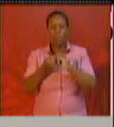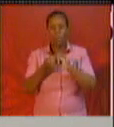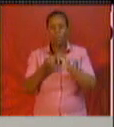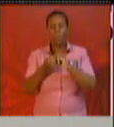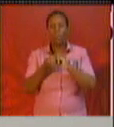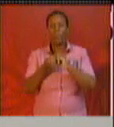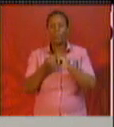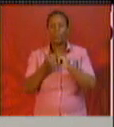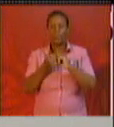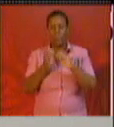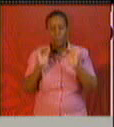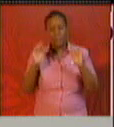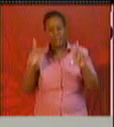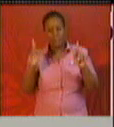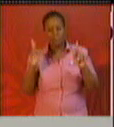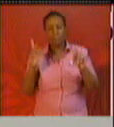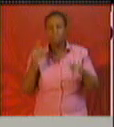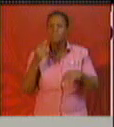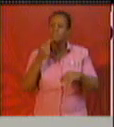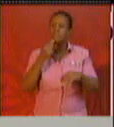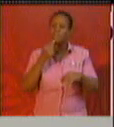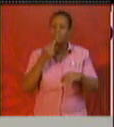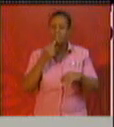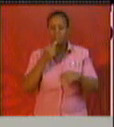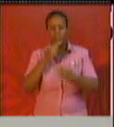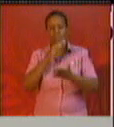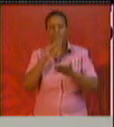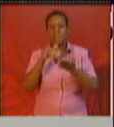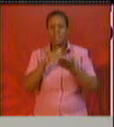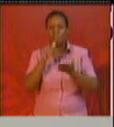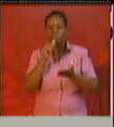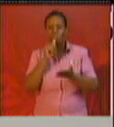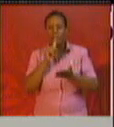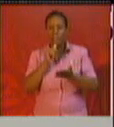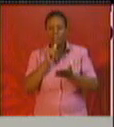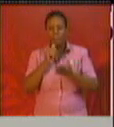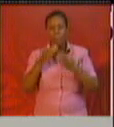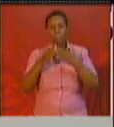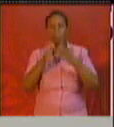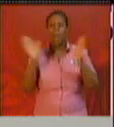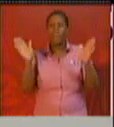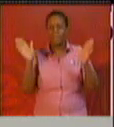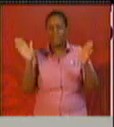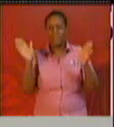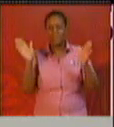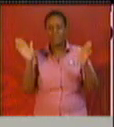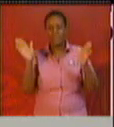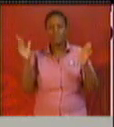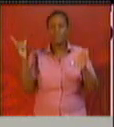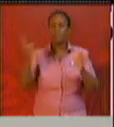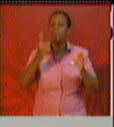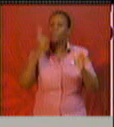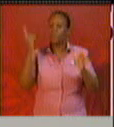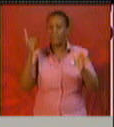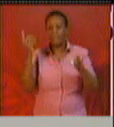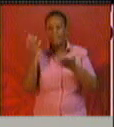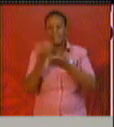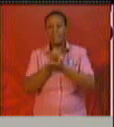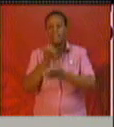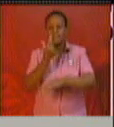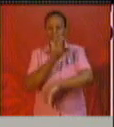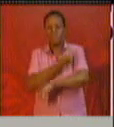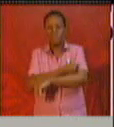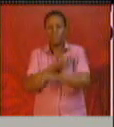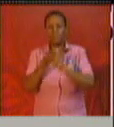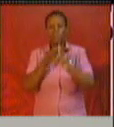be received and distributed will be distributed both in the public and the private system, and we will be engaging, we've already